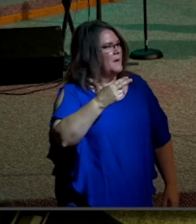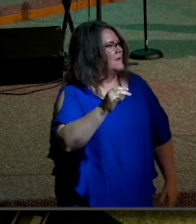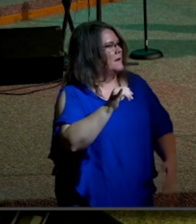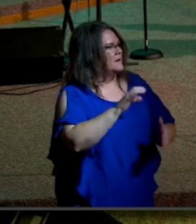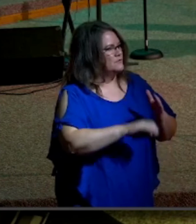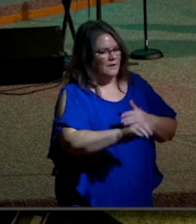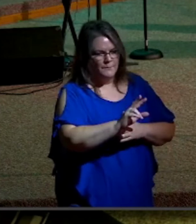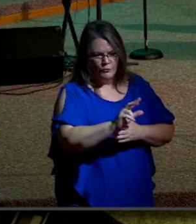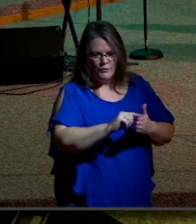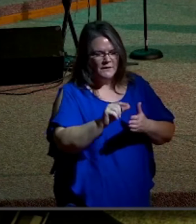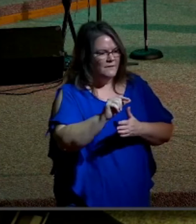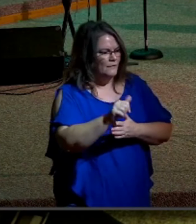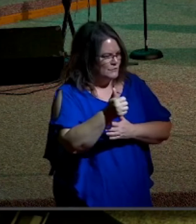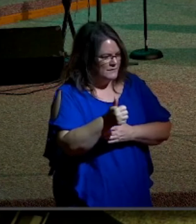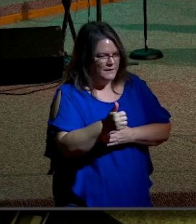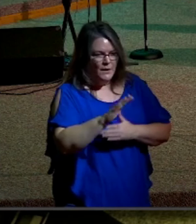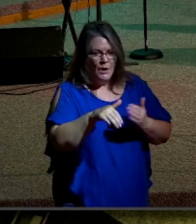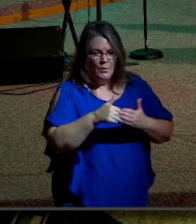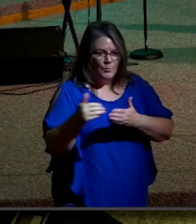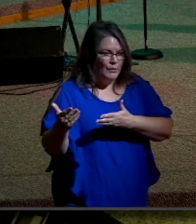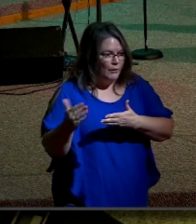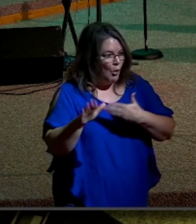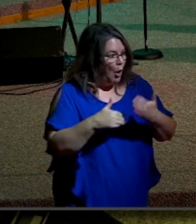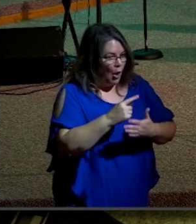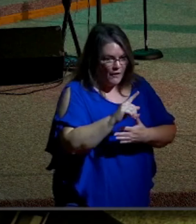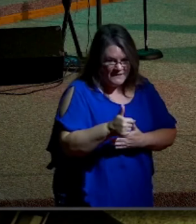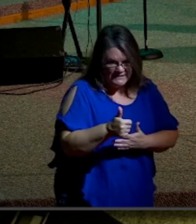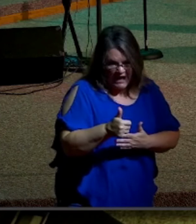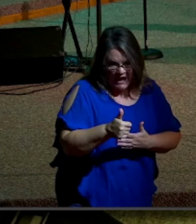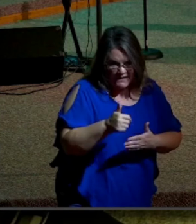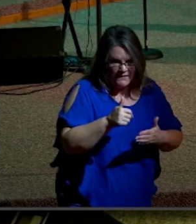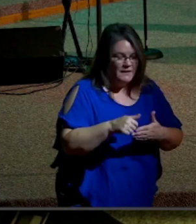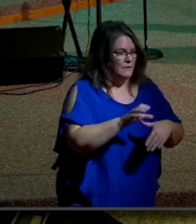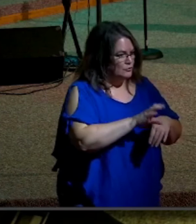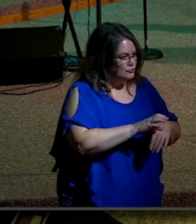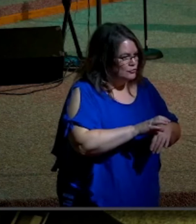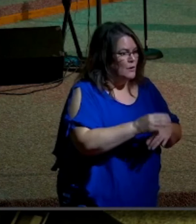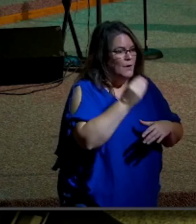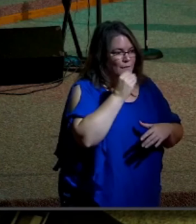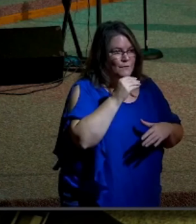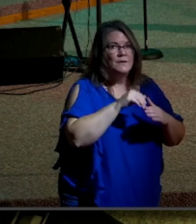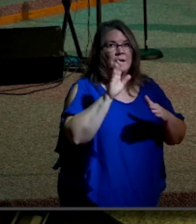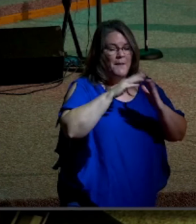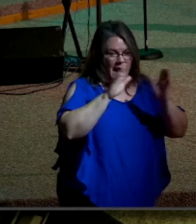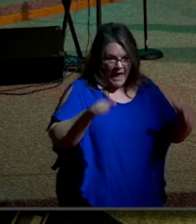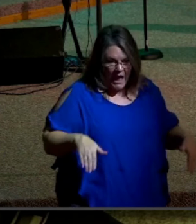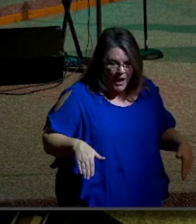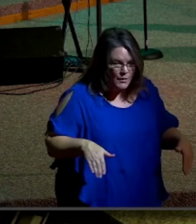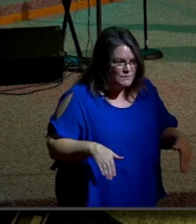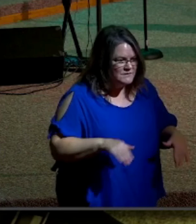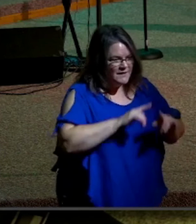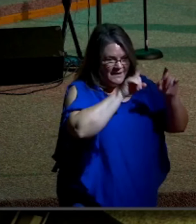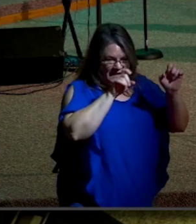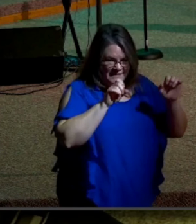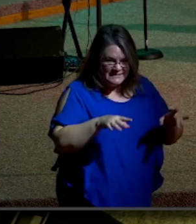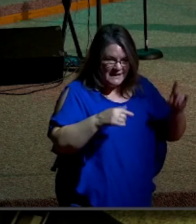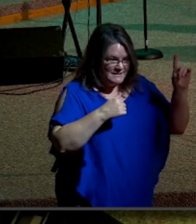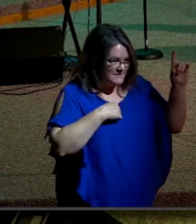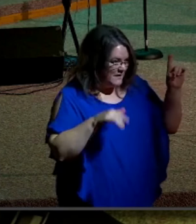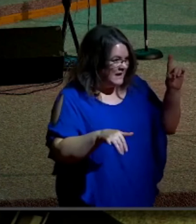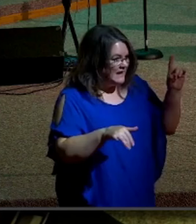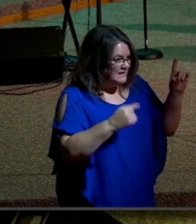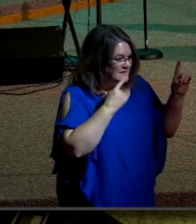the whole tithe into the storehouse that there may be food in my house. Test me in this, says the Lord